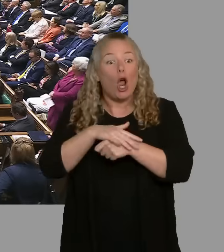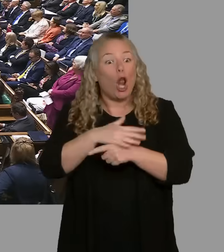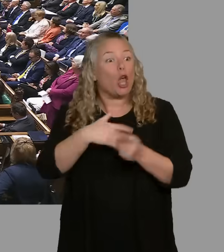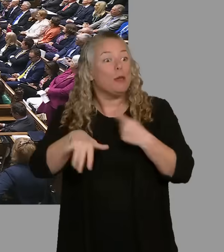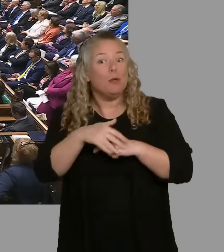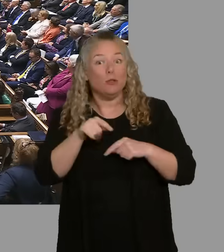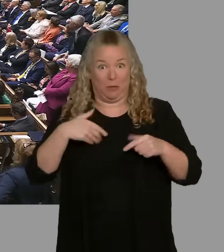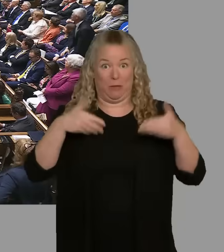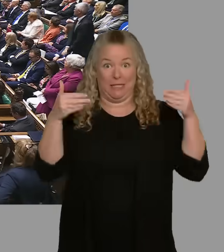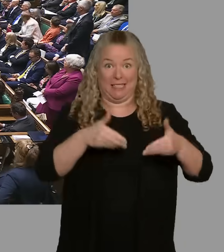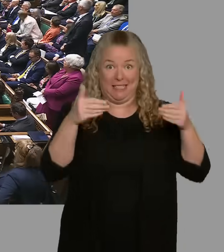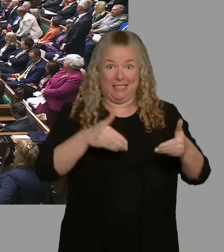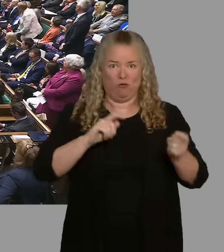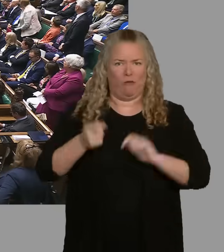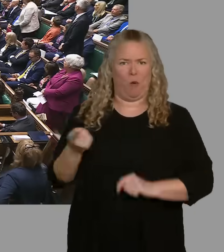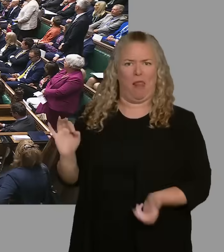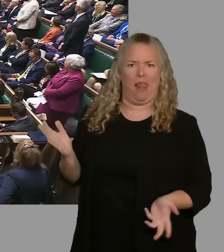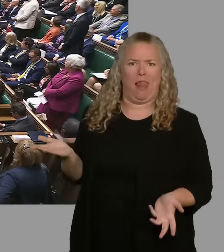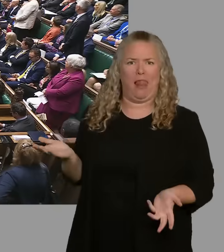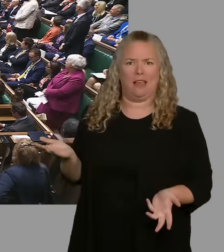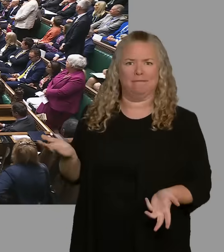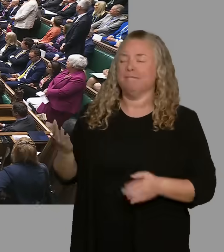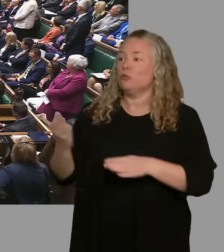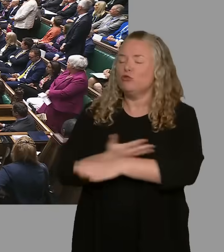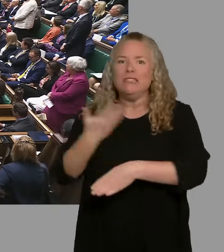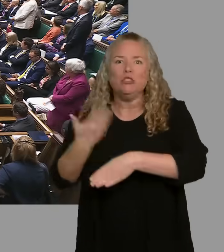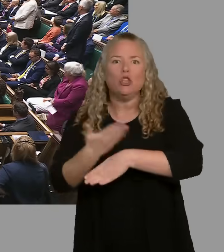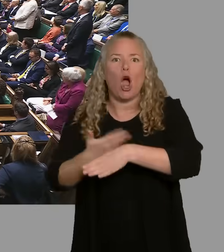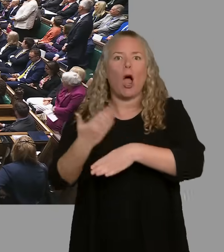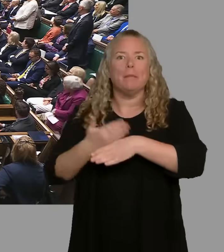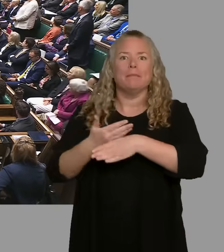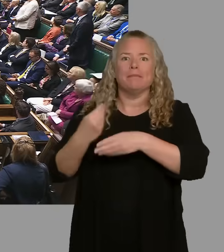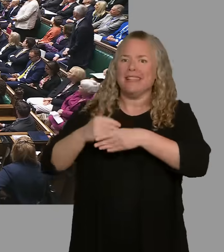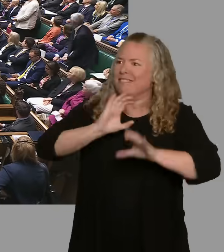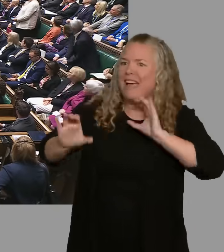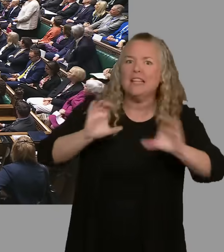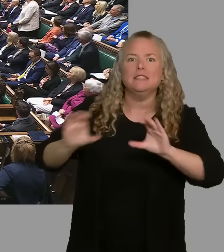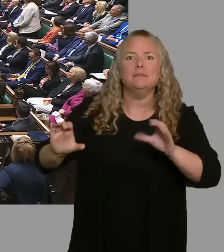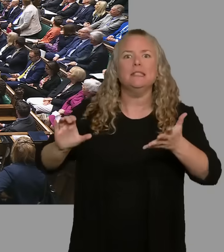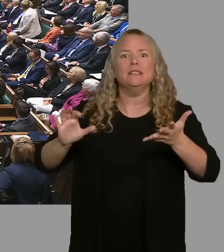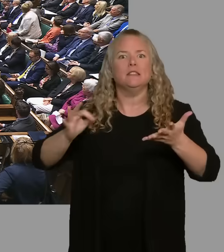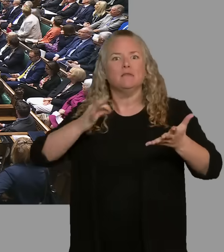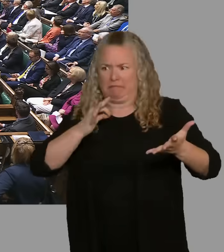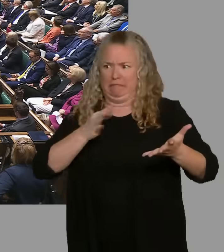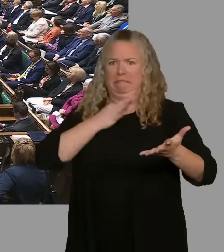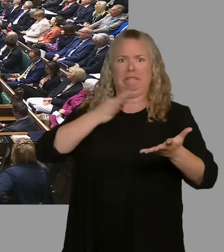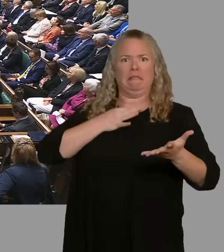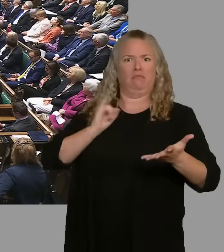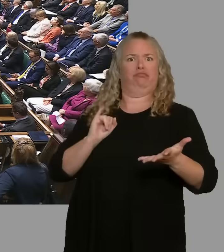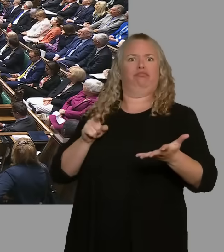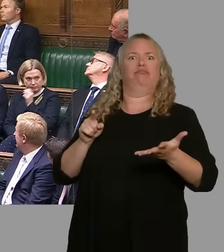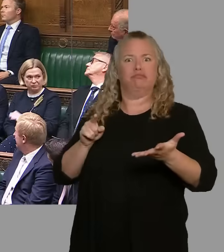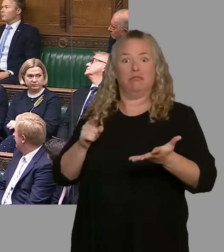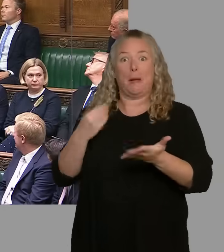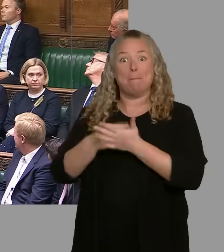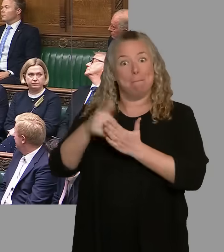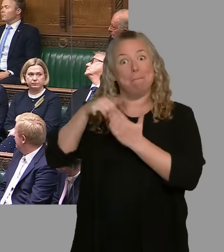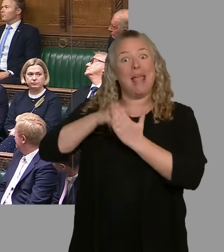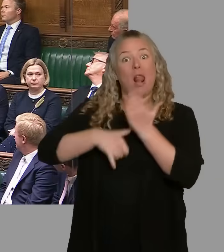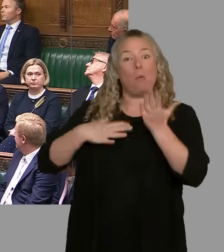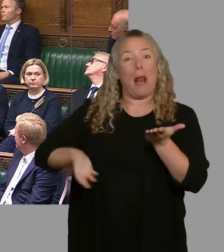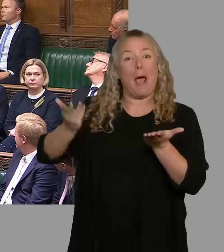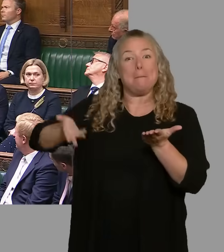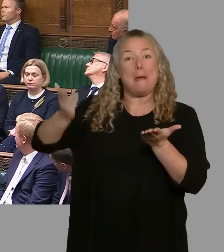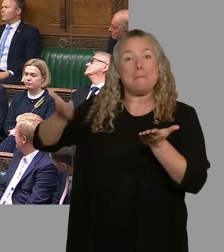shocking. Simon Hall. Thank you, Mr. Speaker. A few short weeks ago, a constituent of mine died in